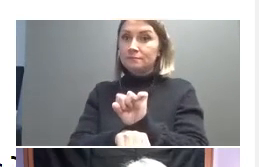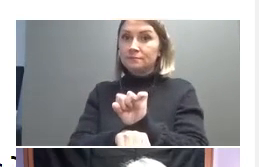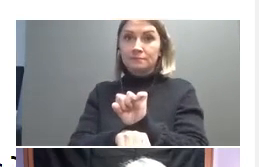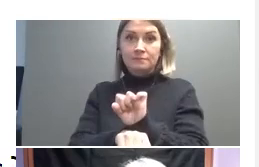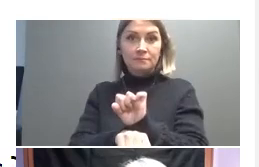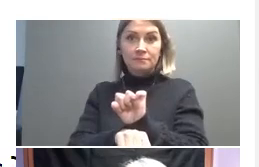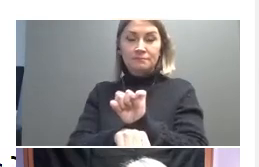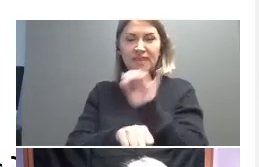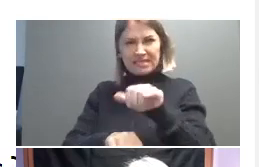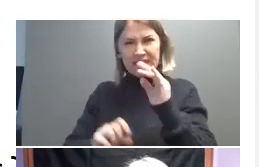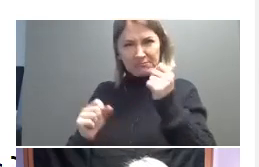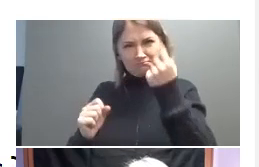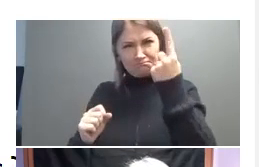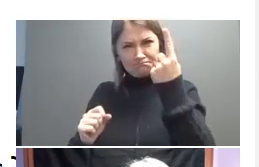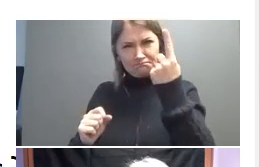Does that clear things up?